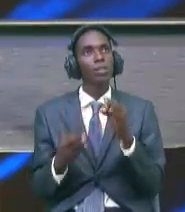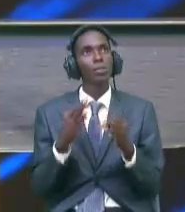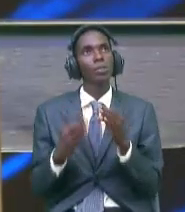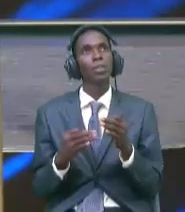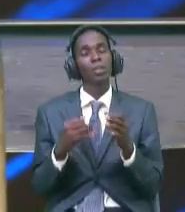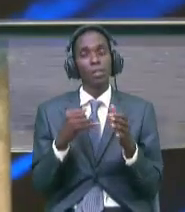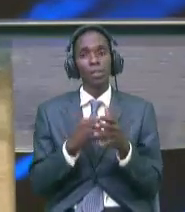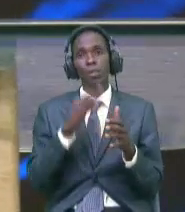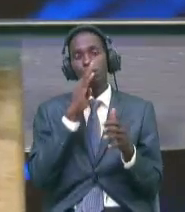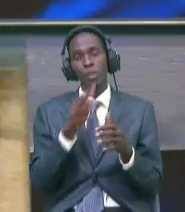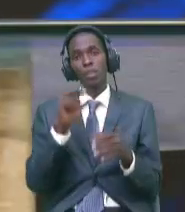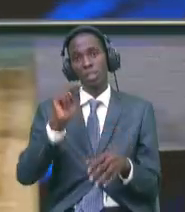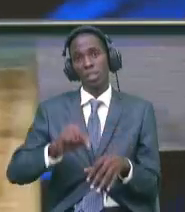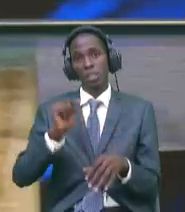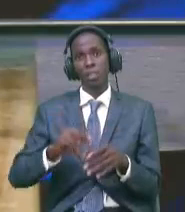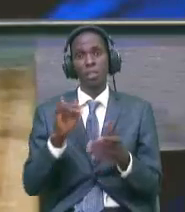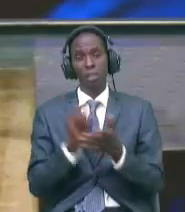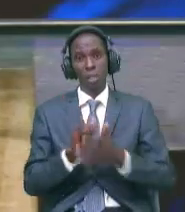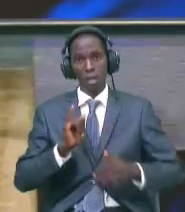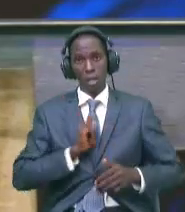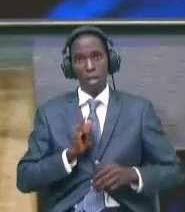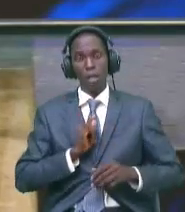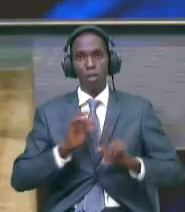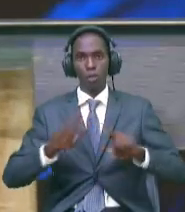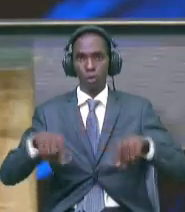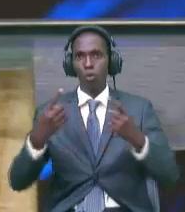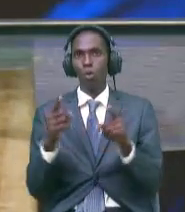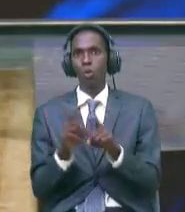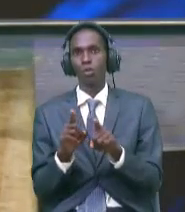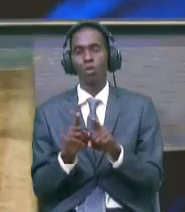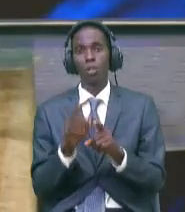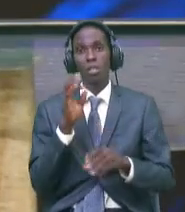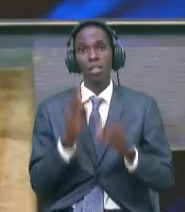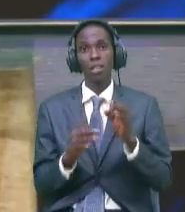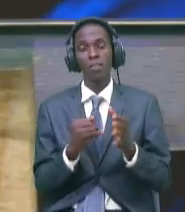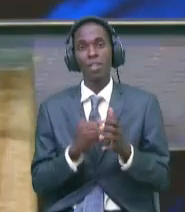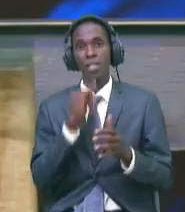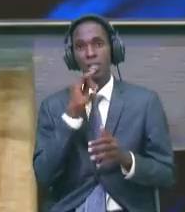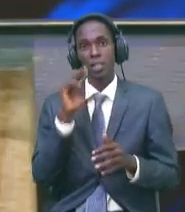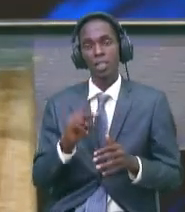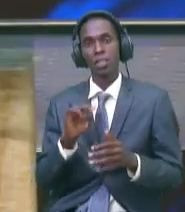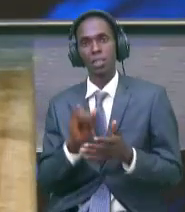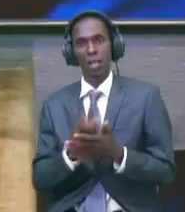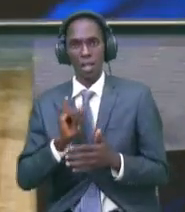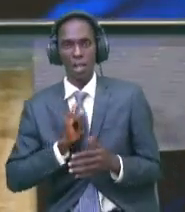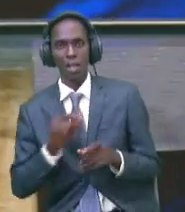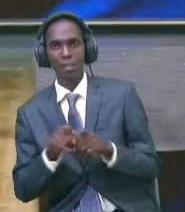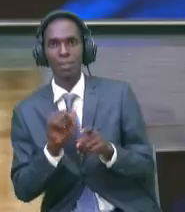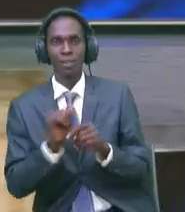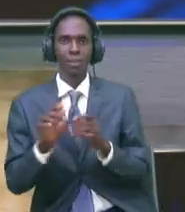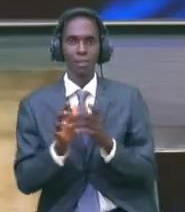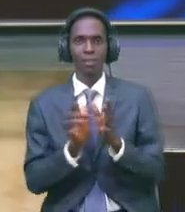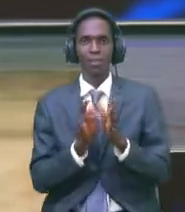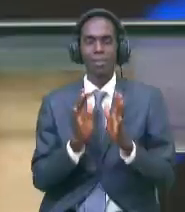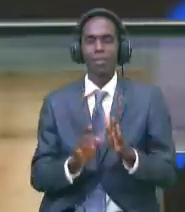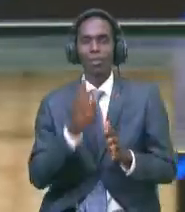be necessary that I go also. Look at the language. If it's necessary for me that I, you said, you choose the